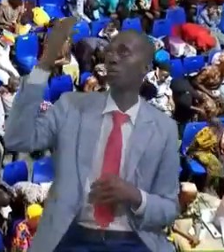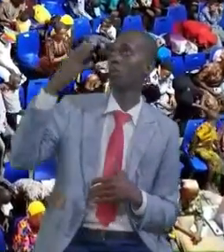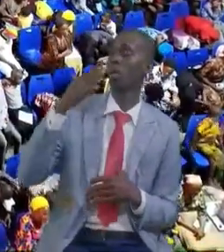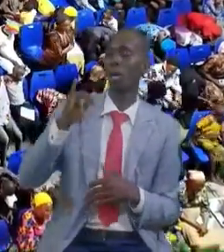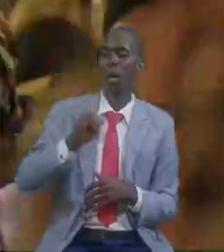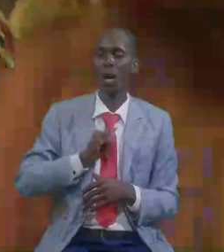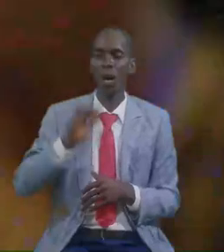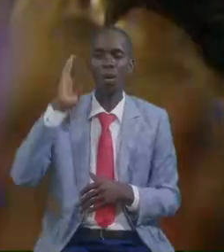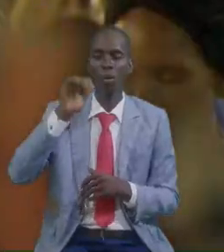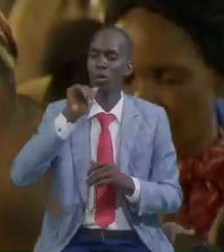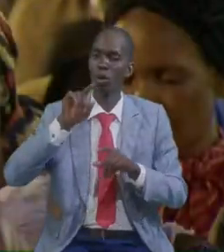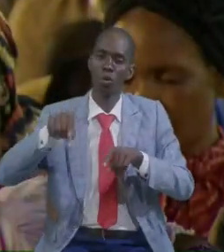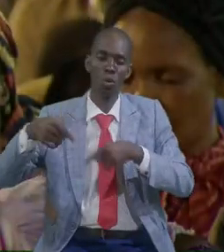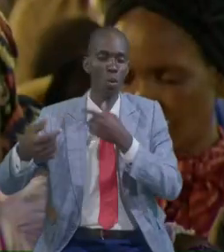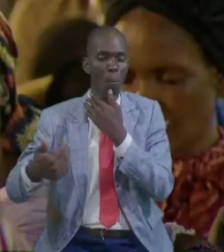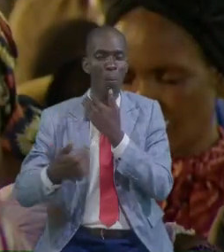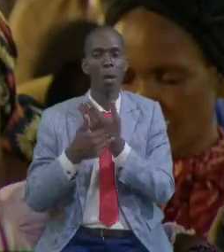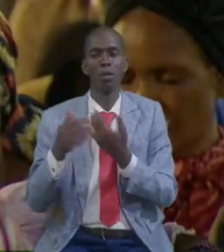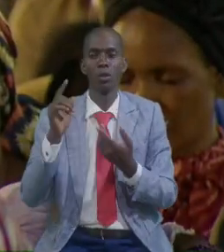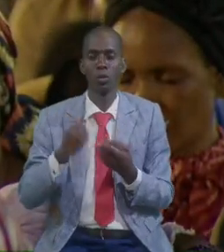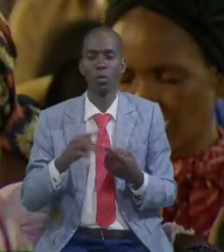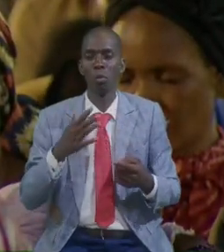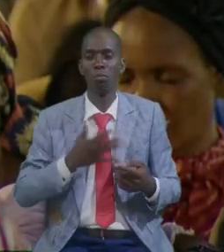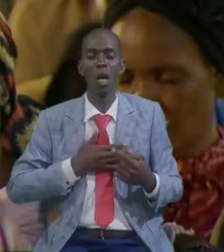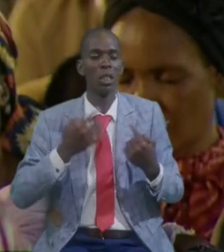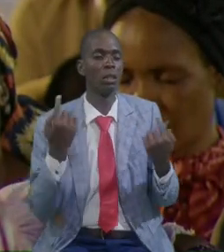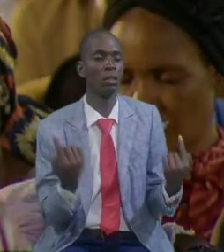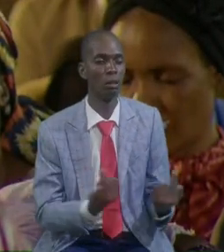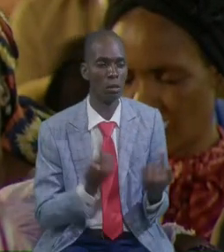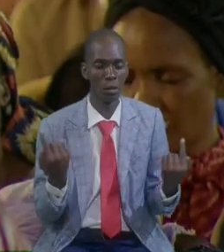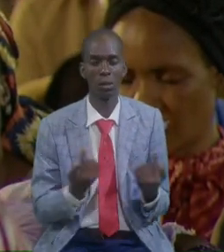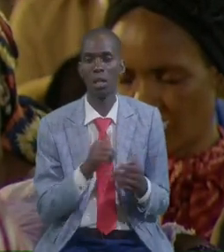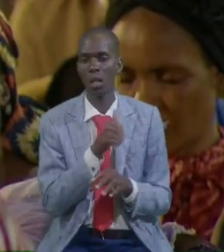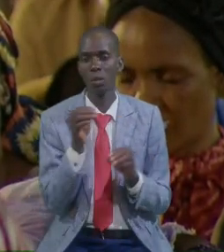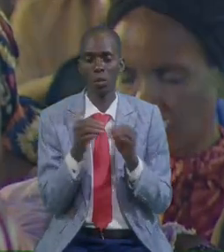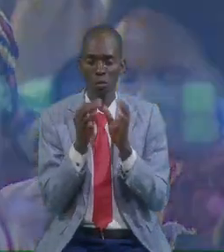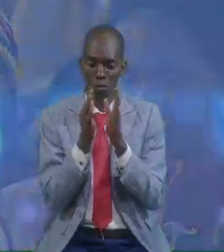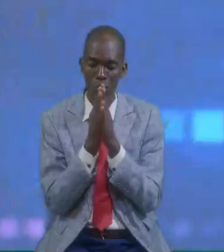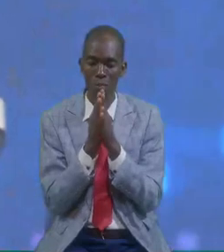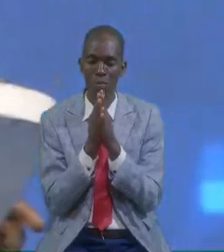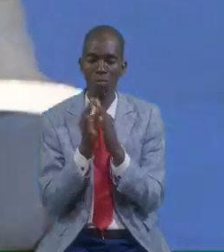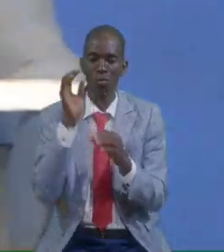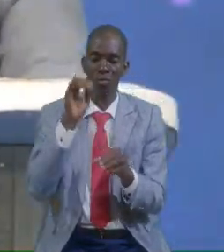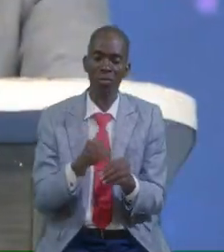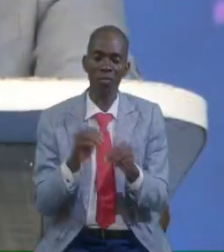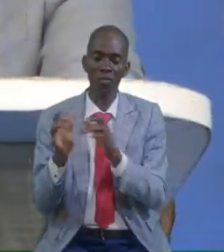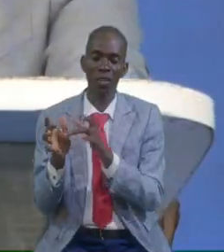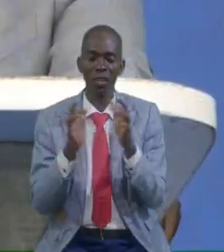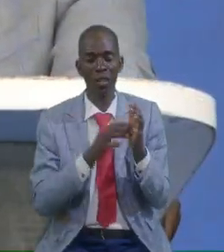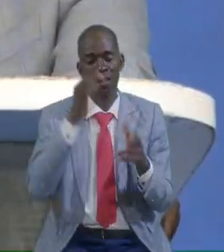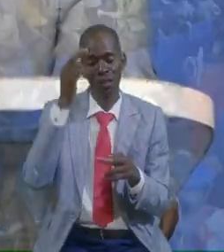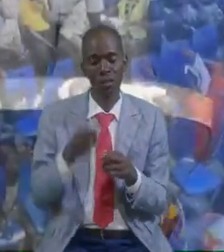go back to my vomit anymore. In Jesus' name